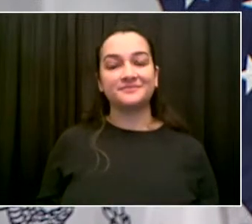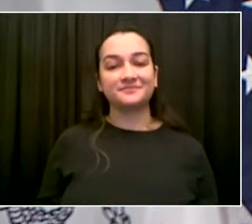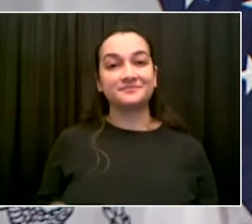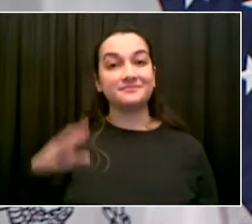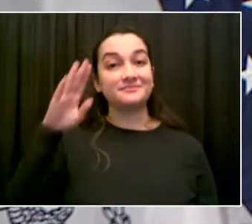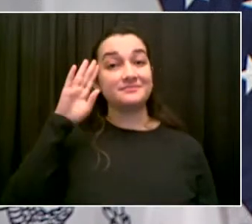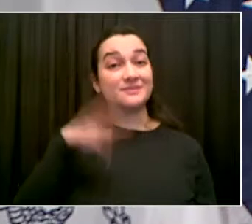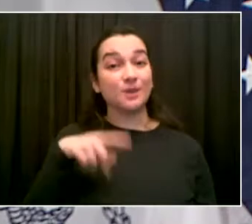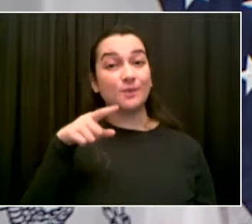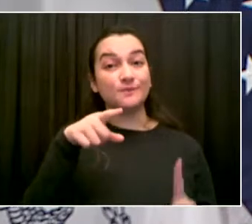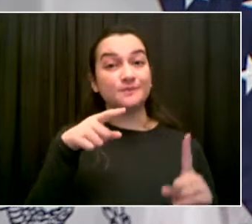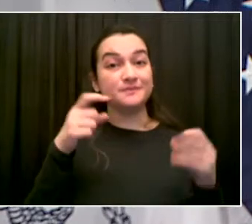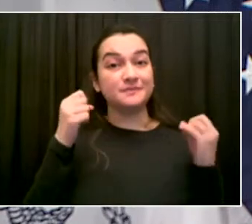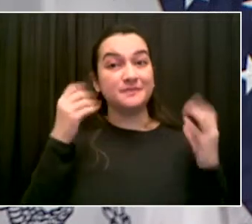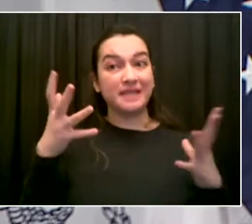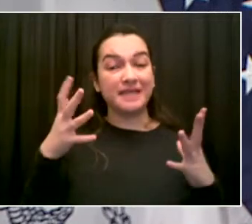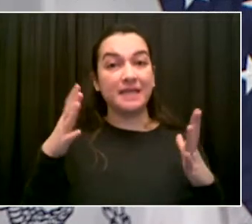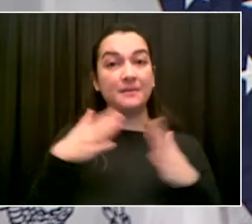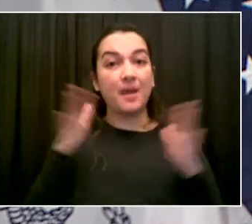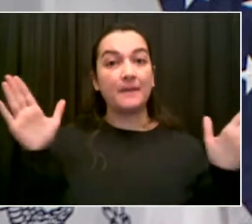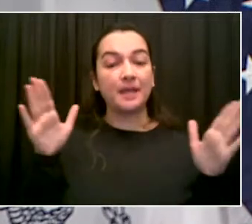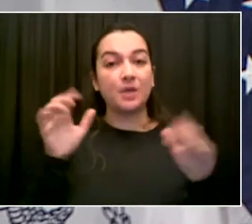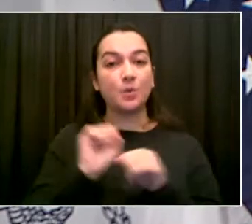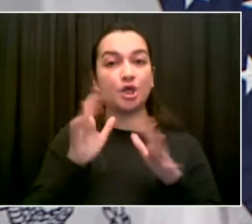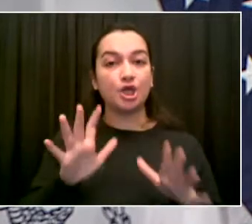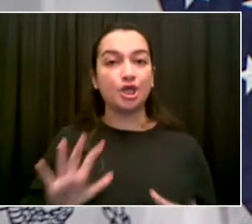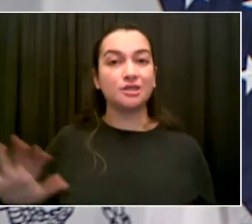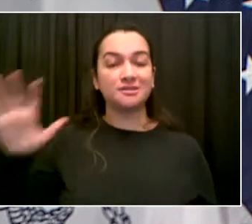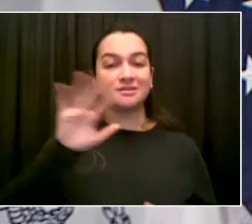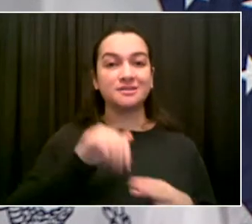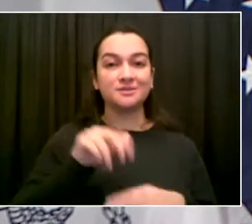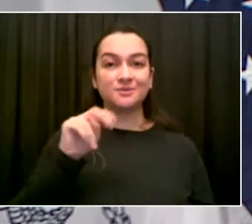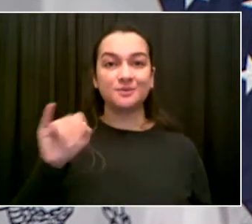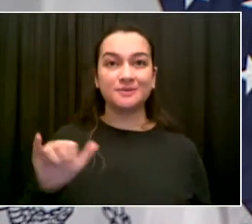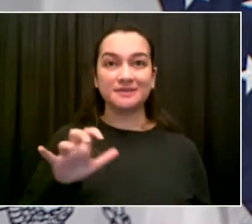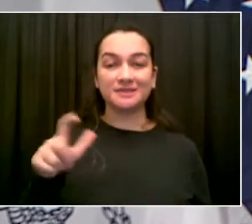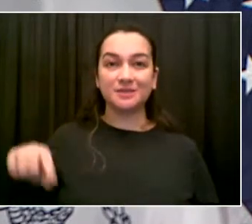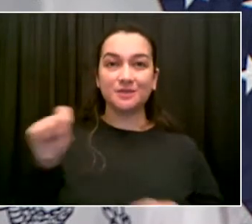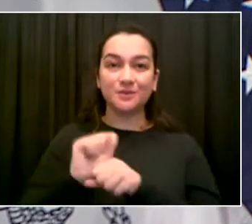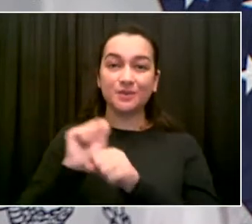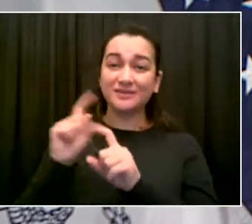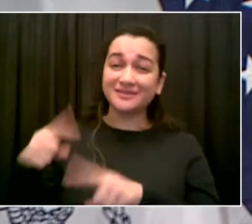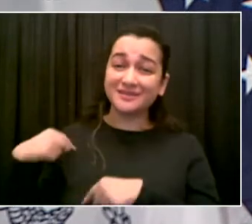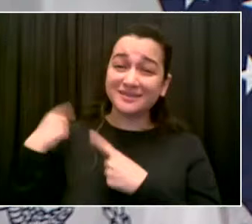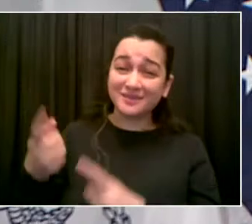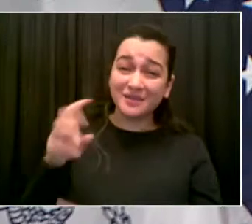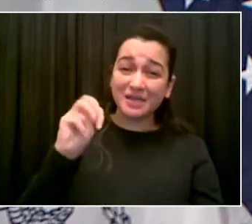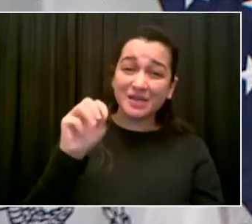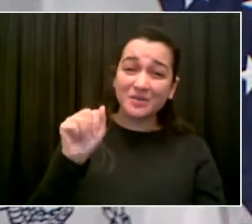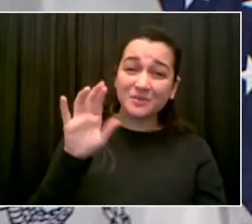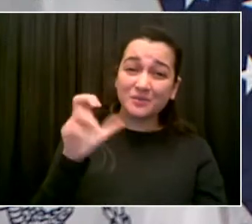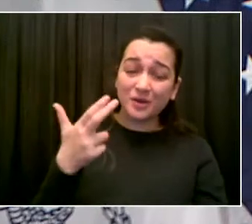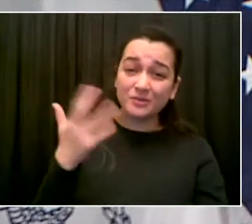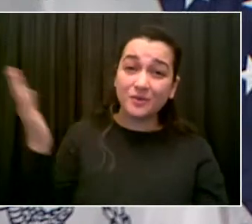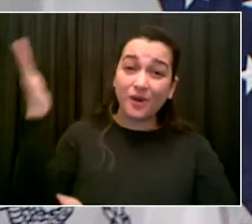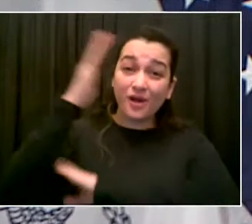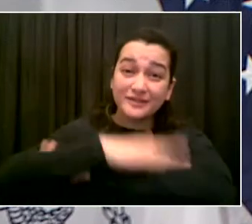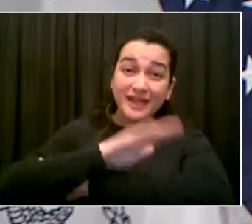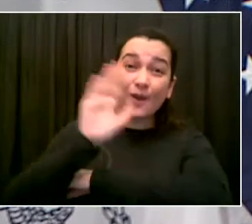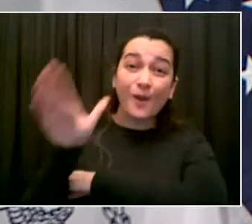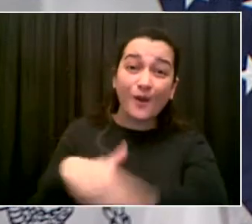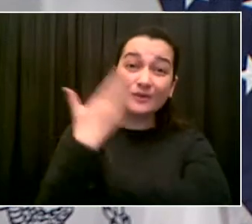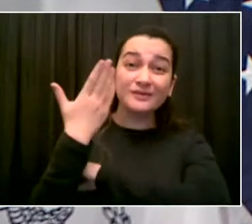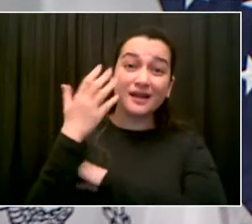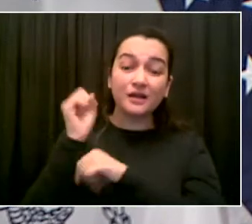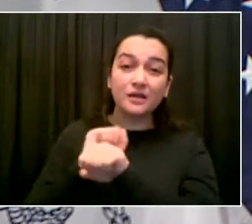year, many of them with no break, many of them working longer hours than they ever worked in their lives to protect you and serve your